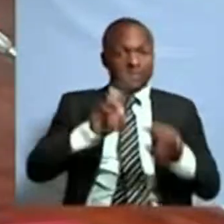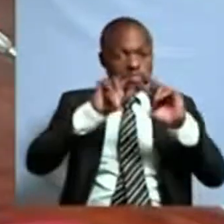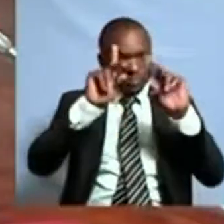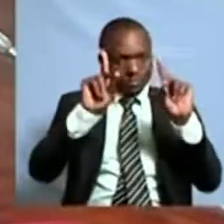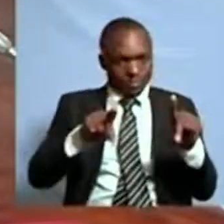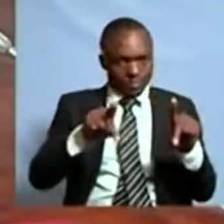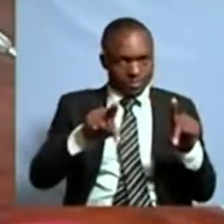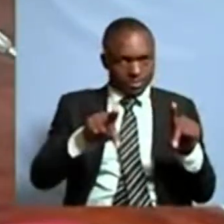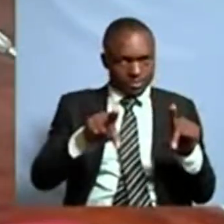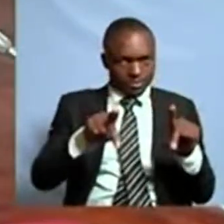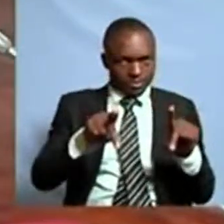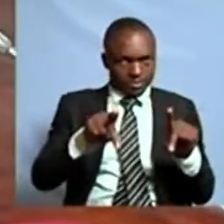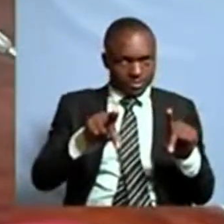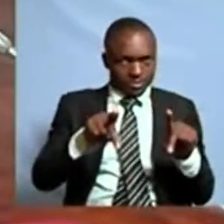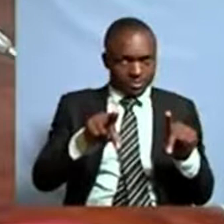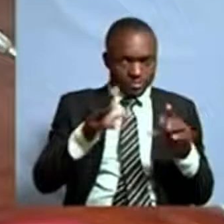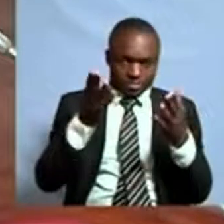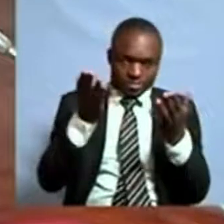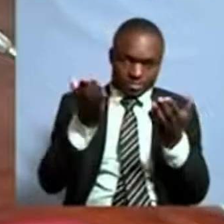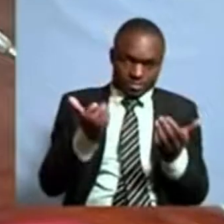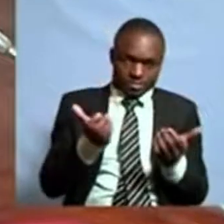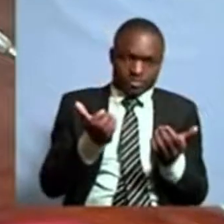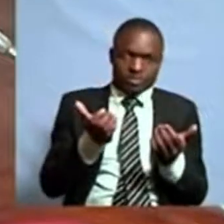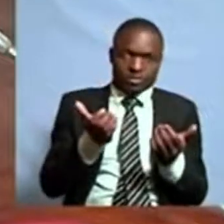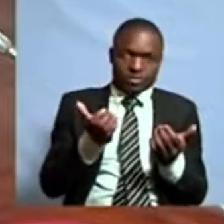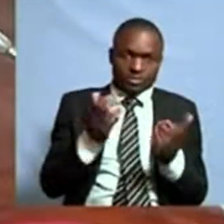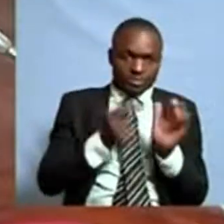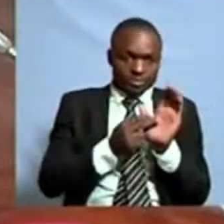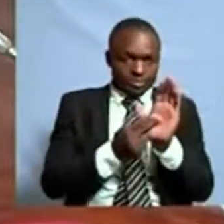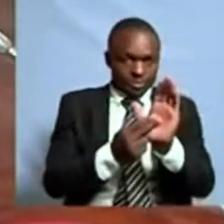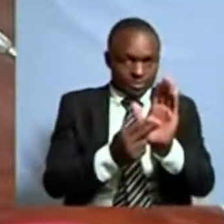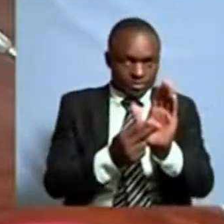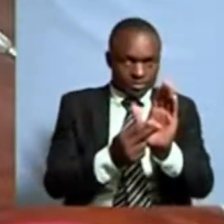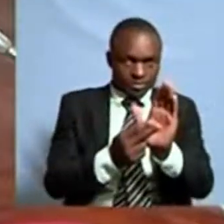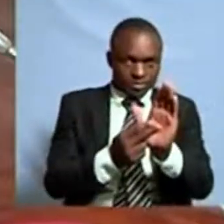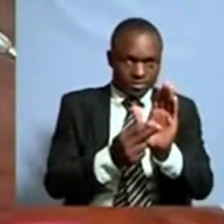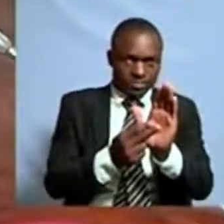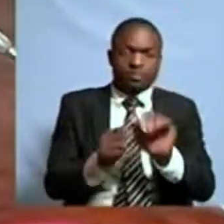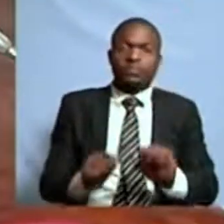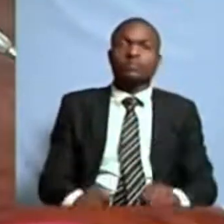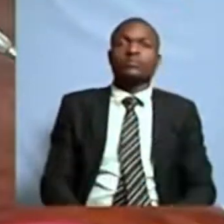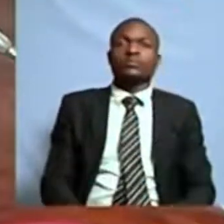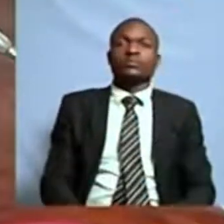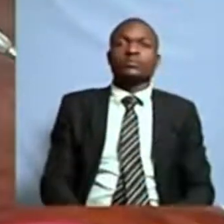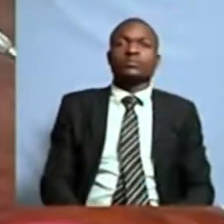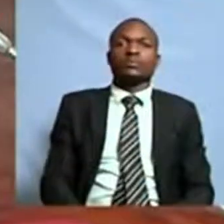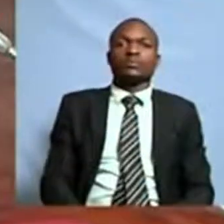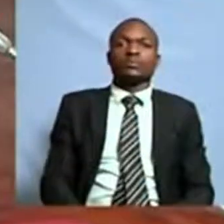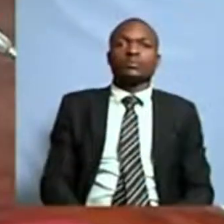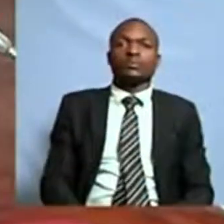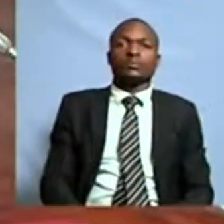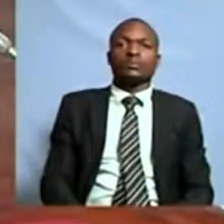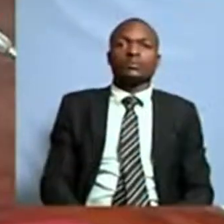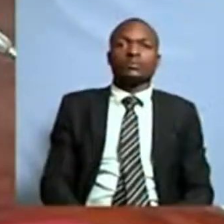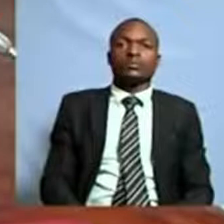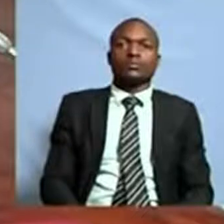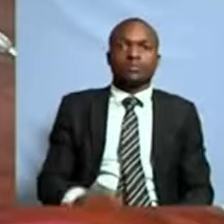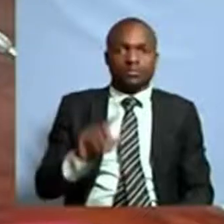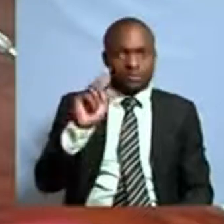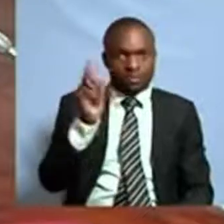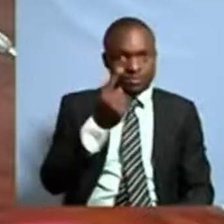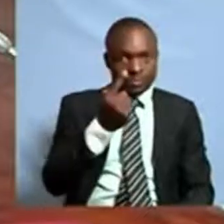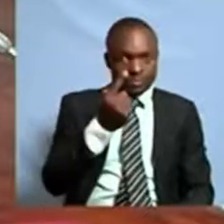Chairperson, we want to indicate from the onset that first,